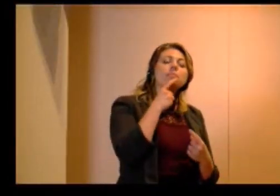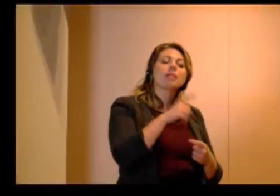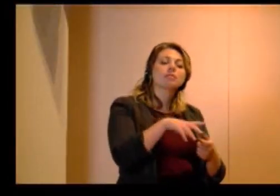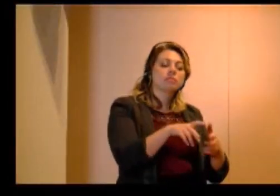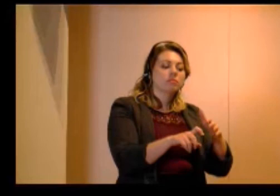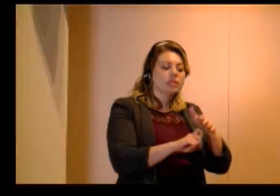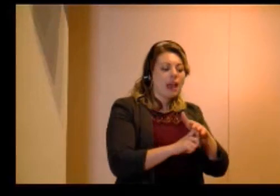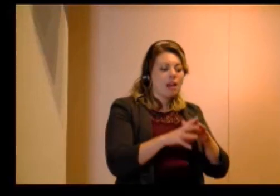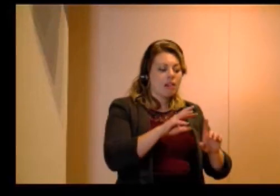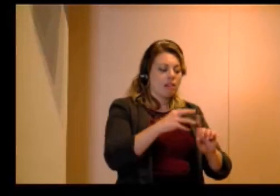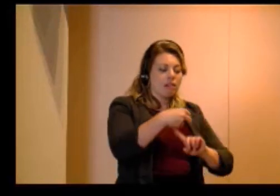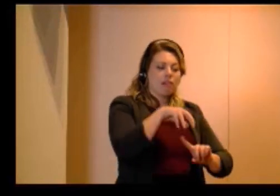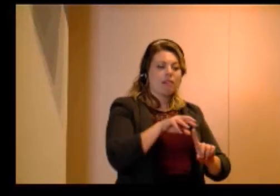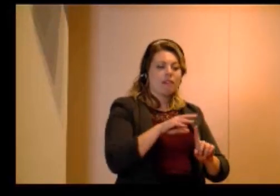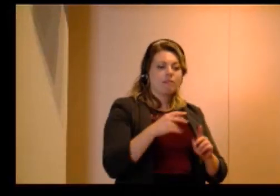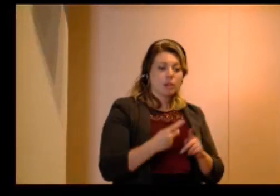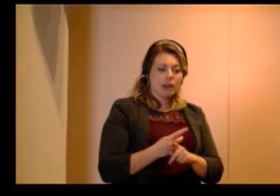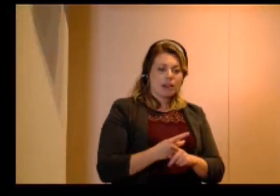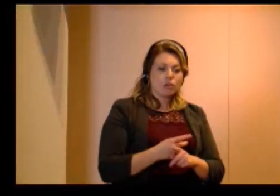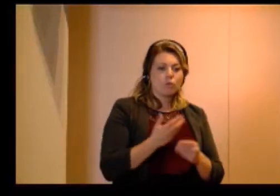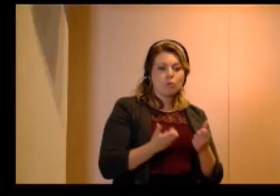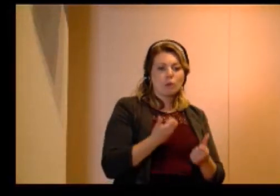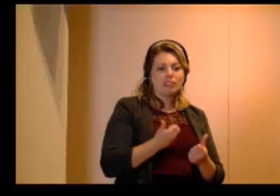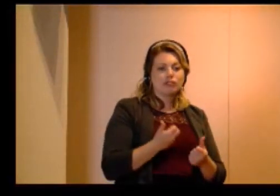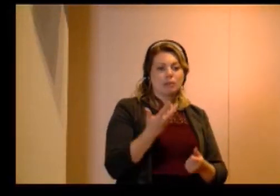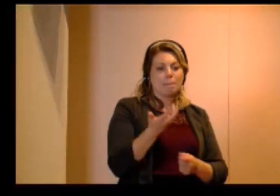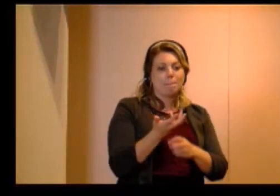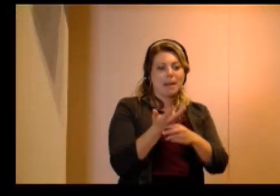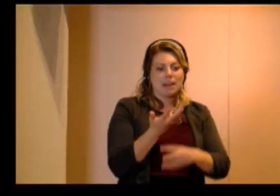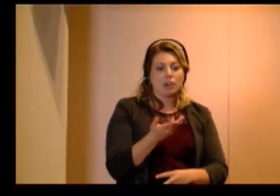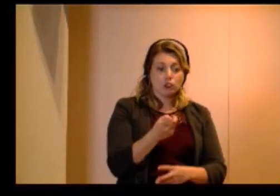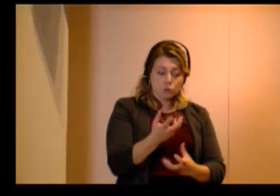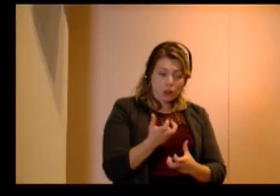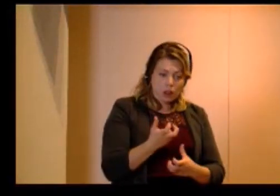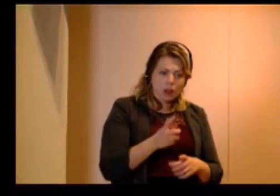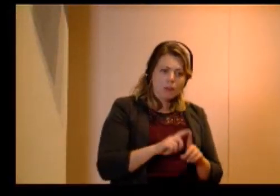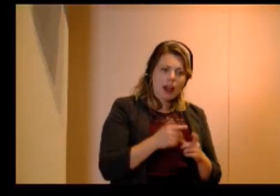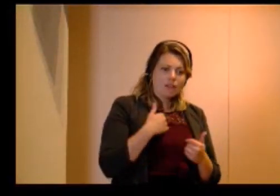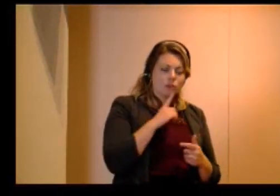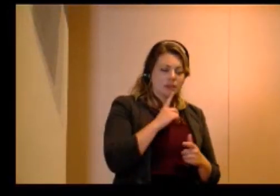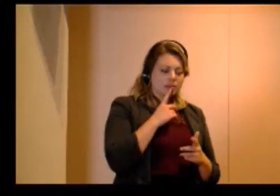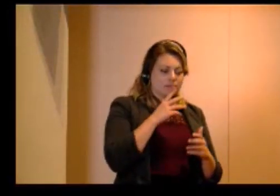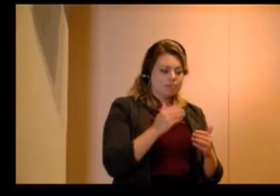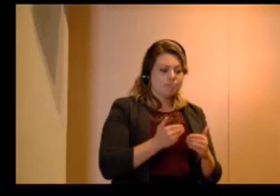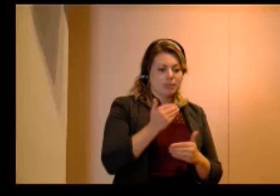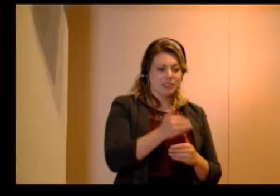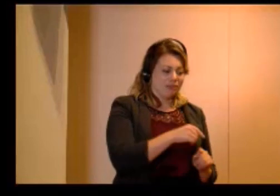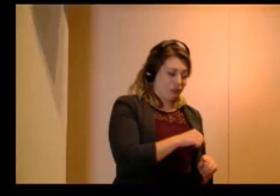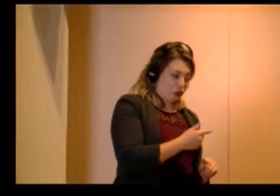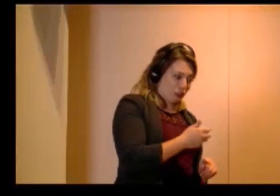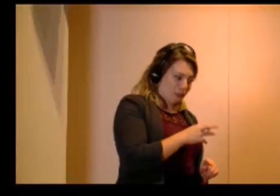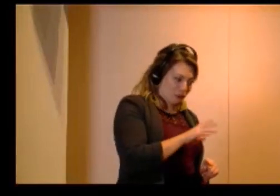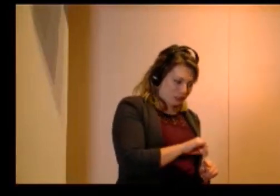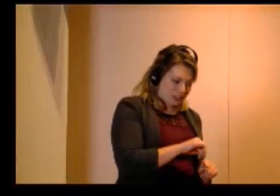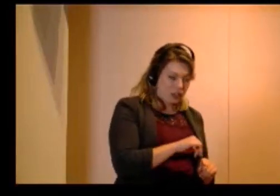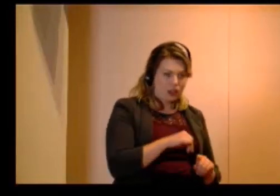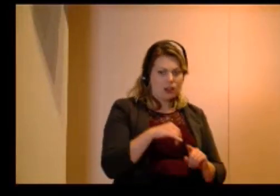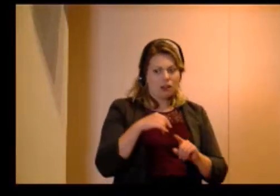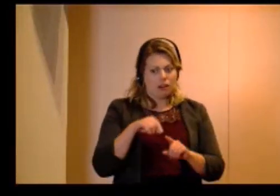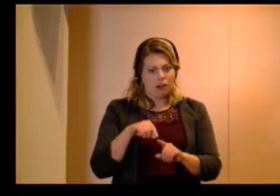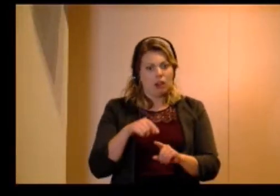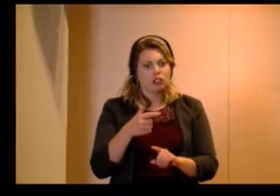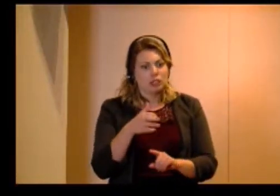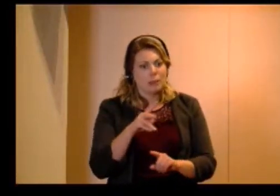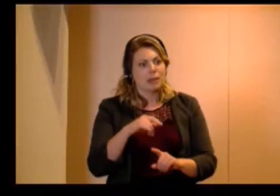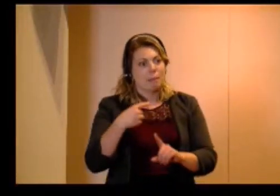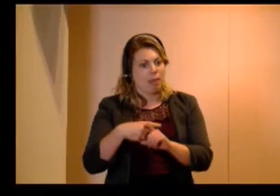and figuring out the metadata that you want, and there's a big leap forward from simply geometry to geometry and color